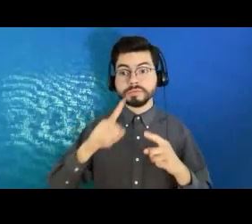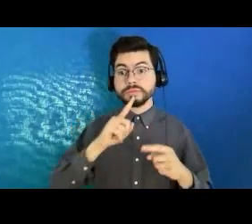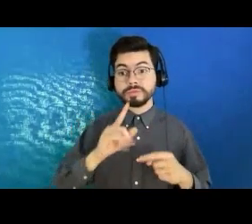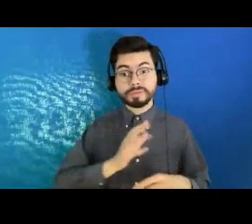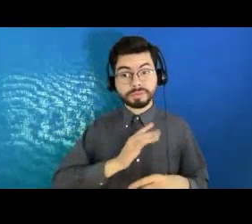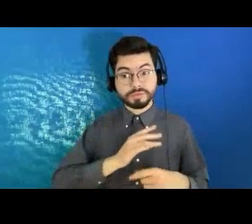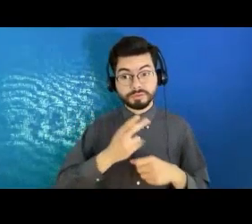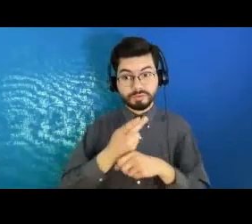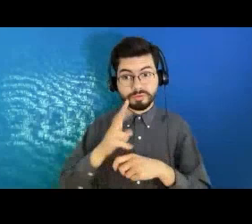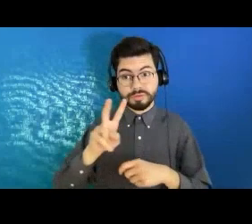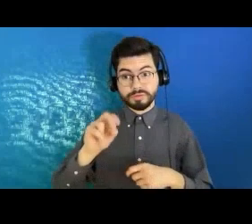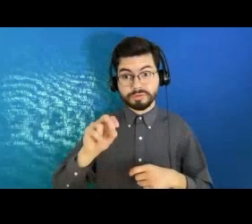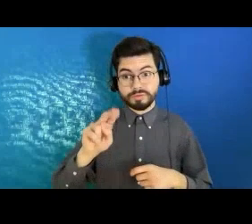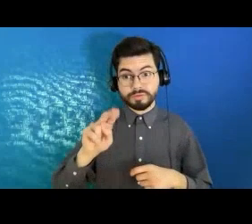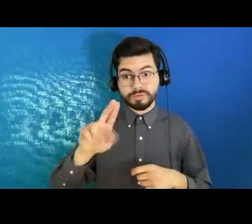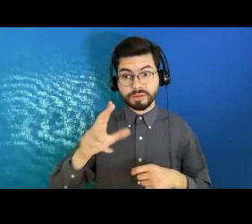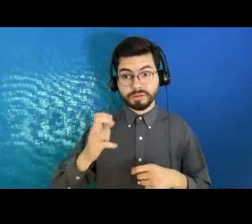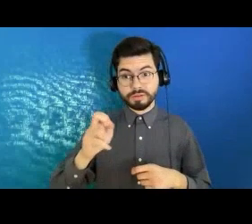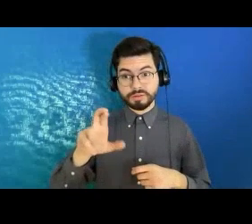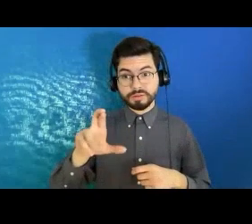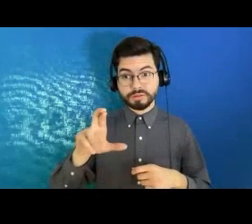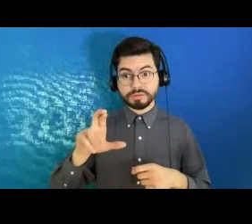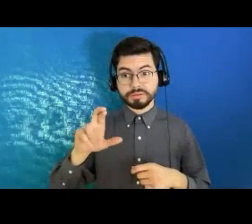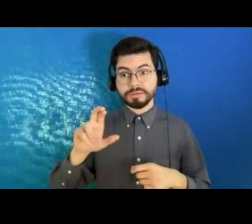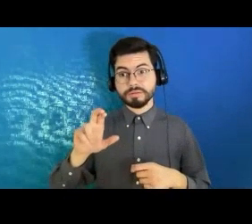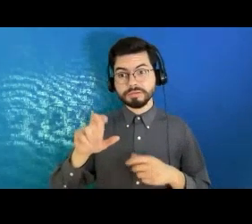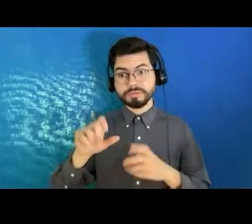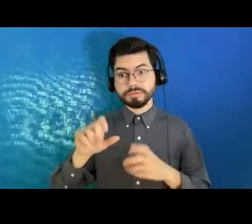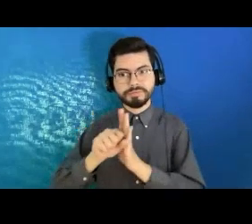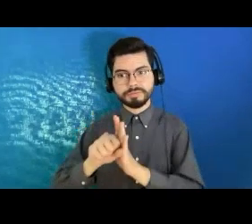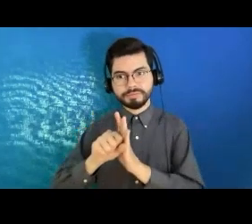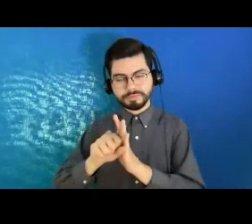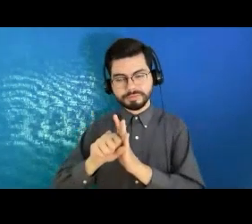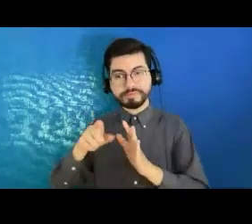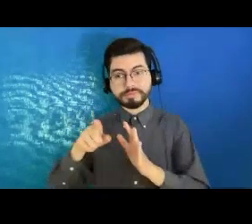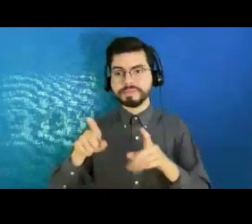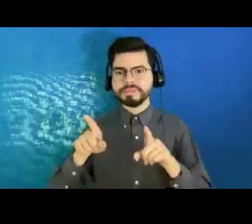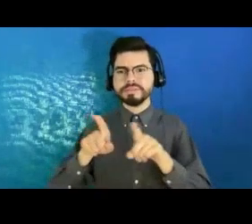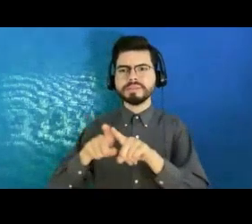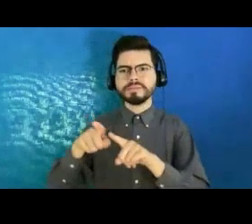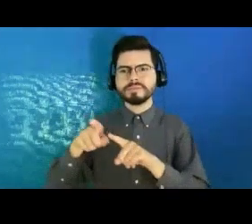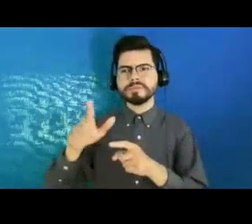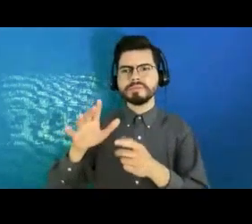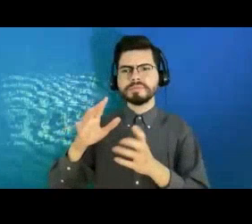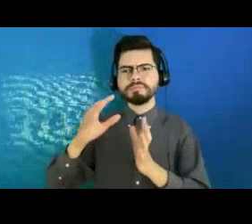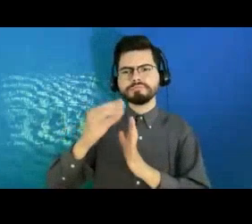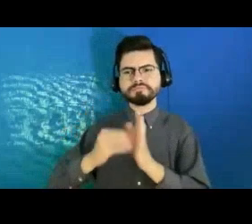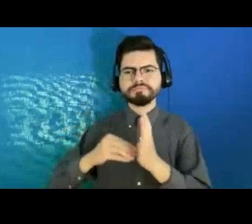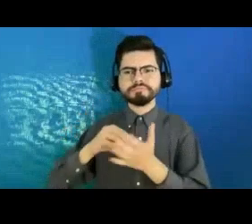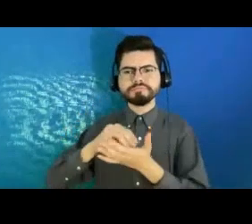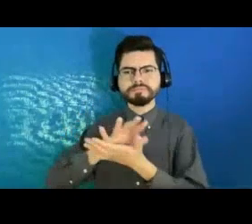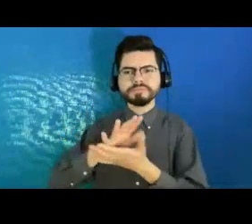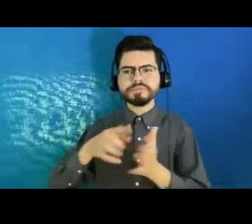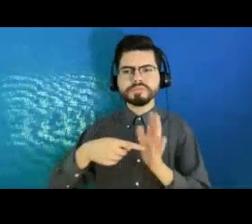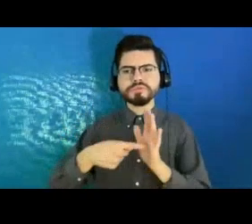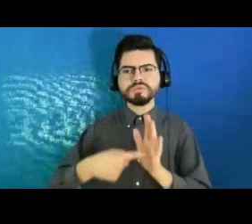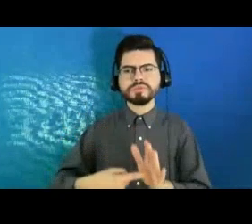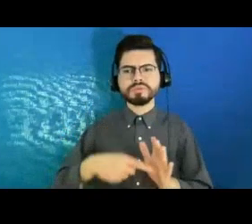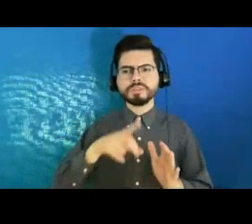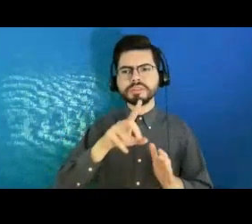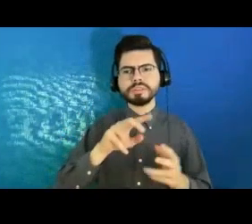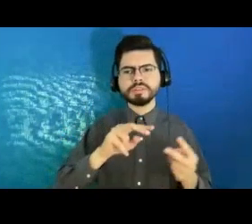because these same papers, they're citing other DNA barcodes, and there's no voucher specimen that goes